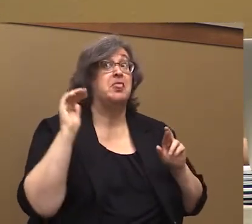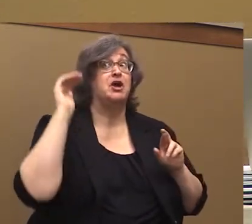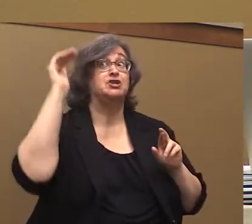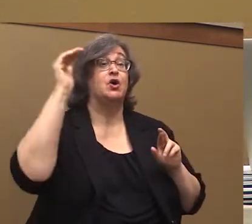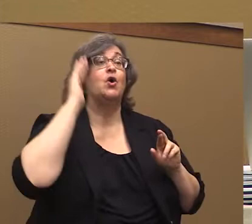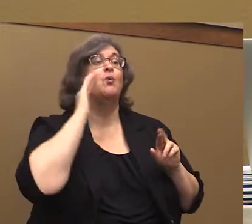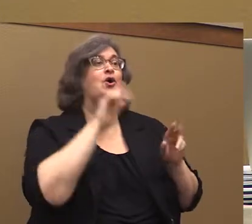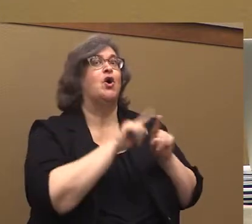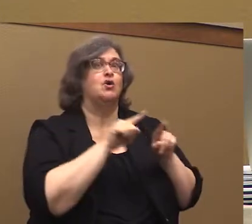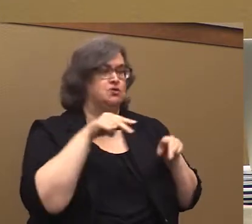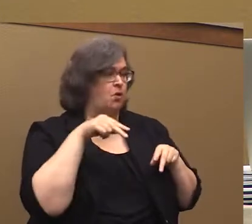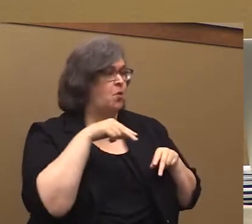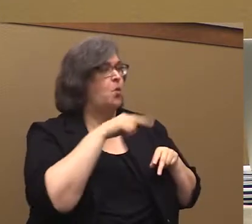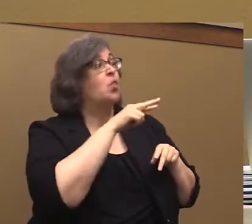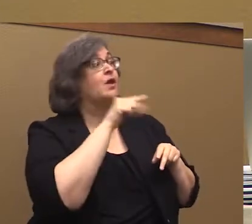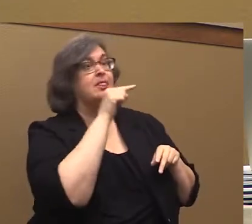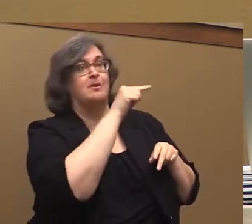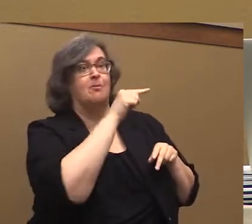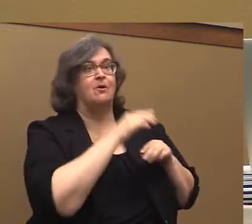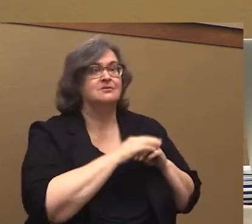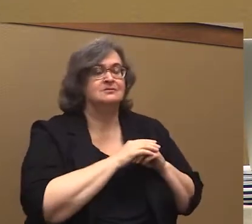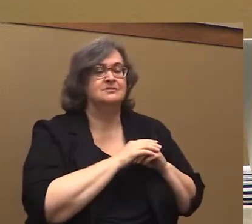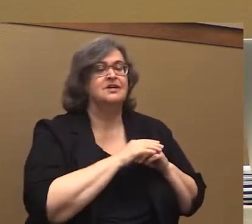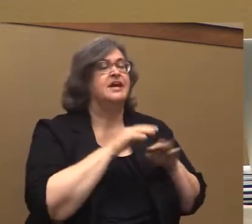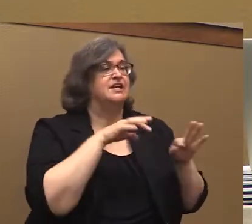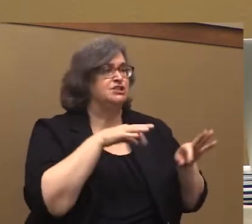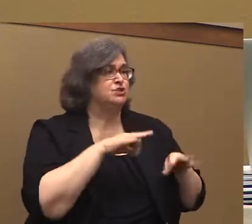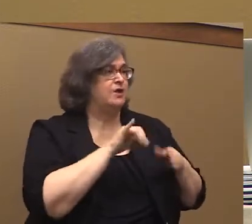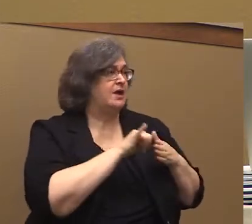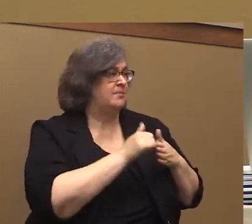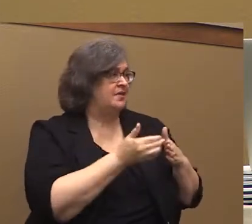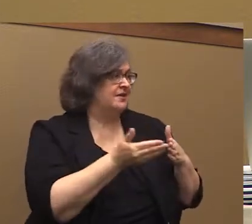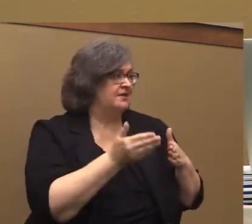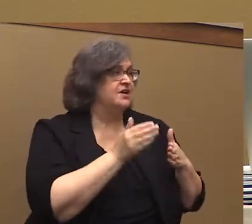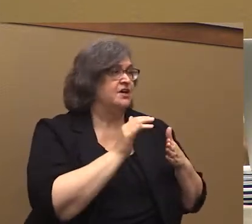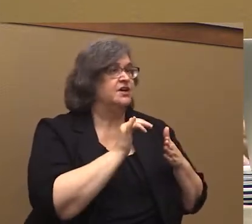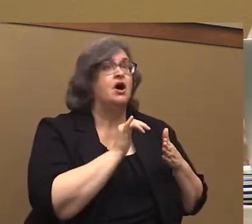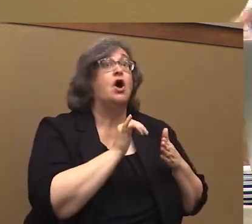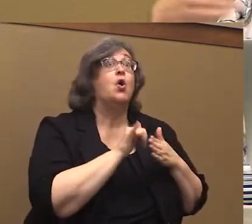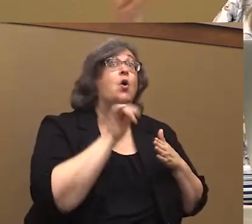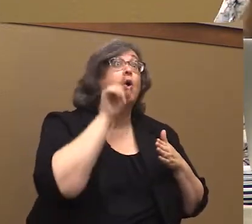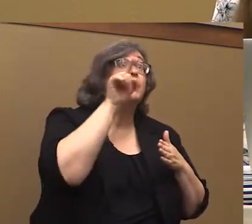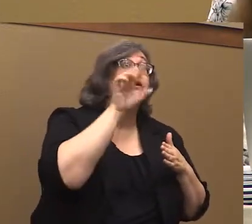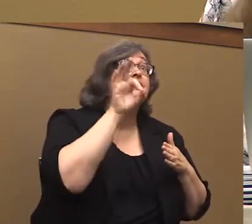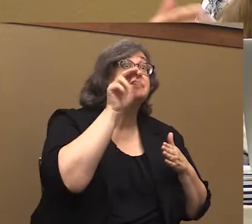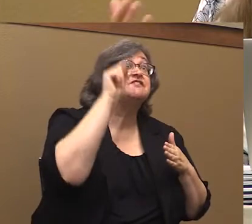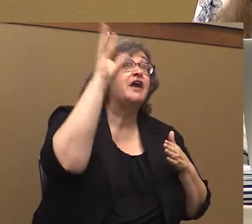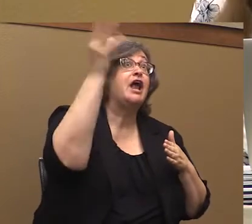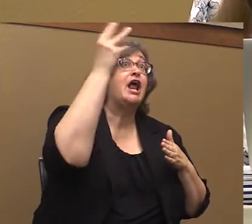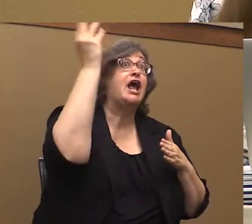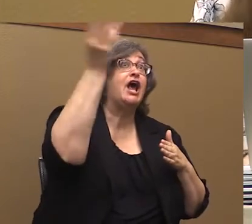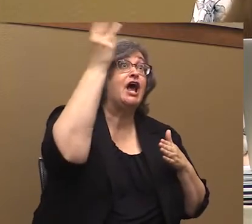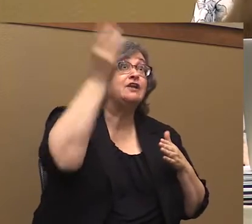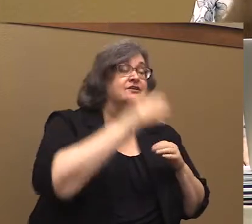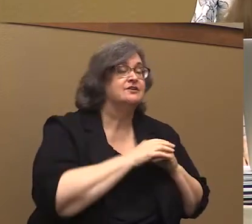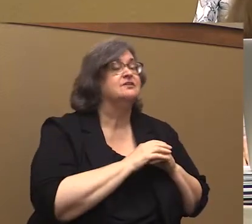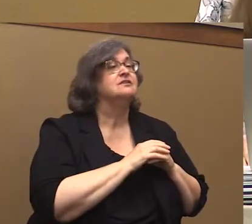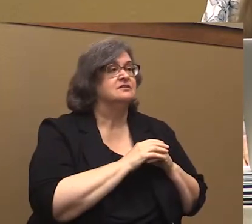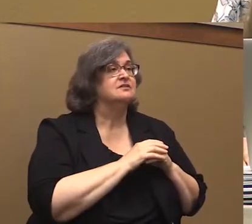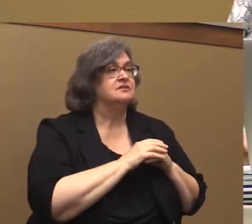that the adult will also look up at what it is and describe that. Oh, that's the fan, and the fan is going